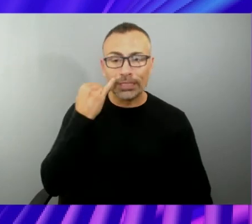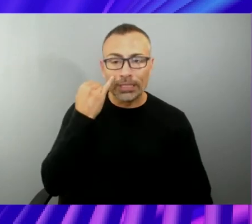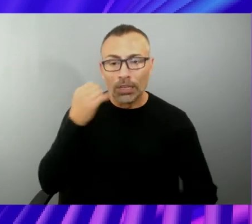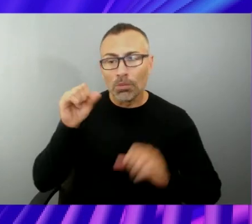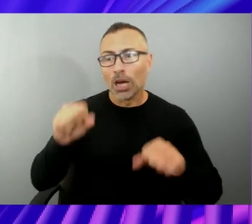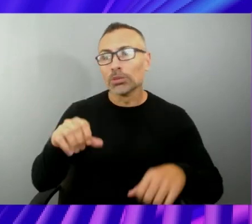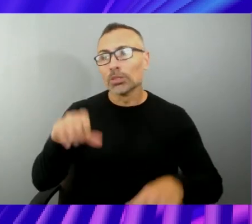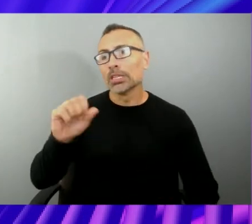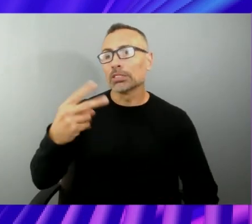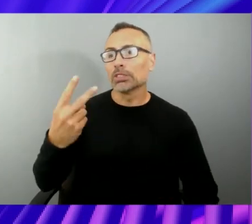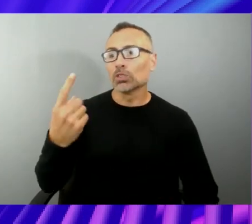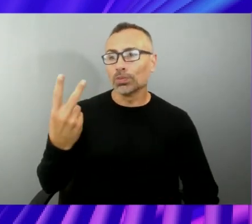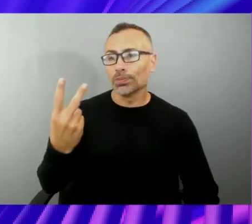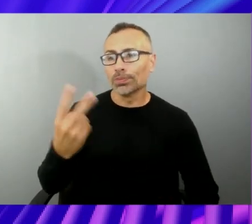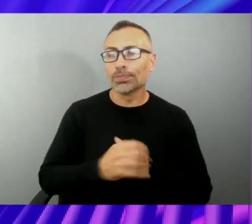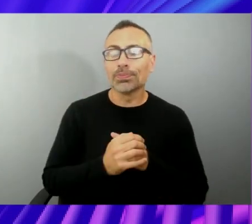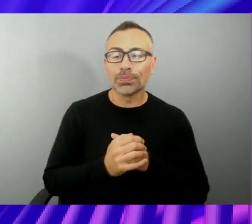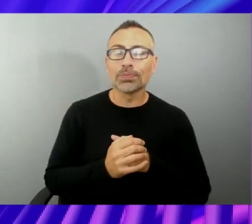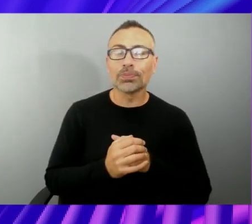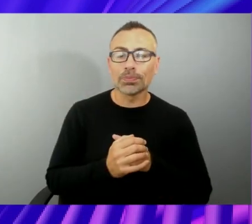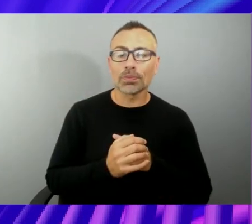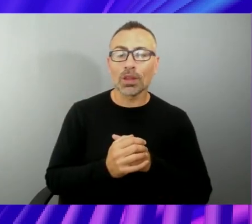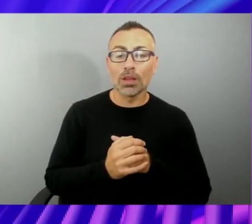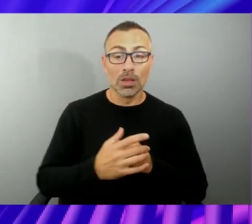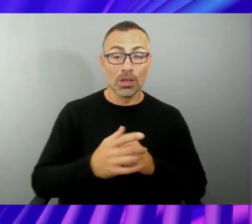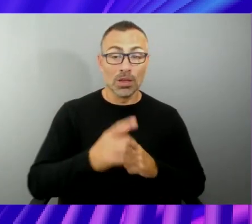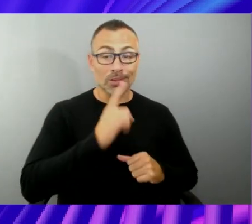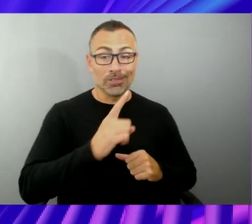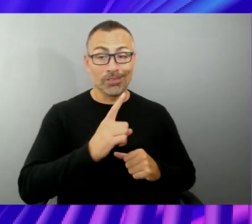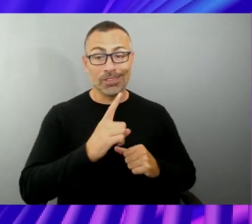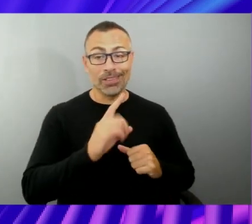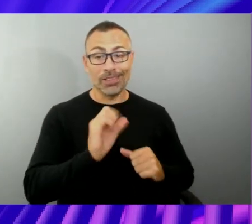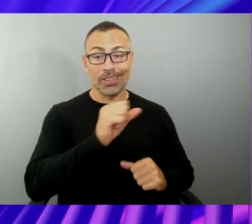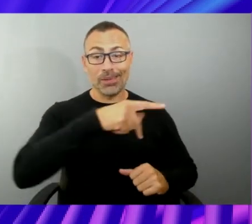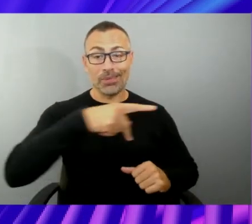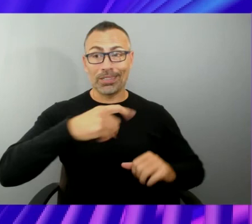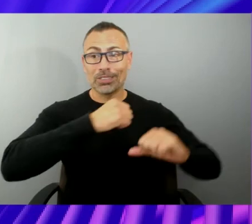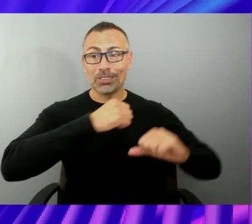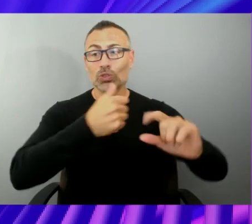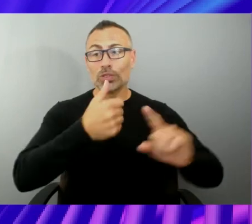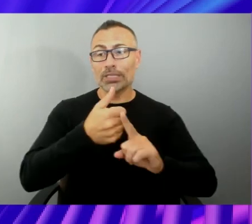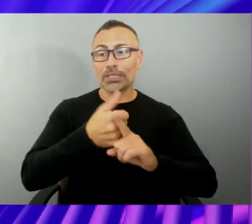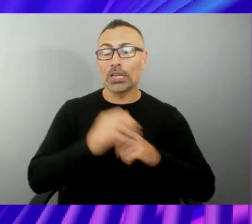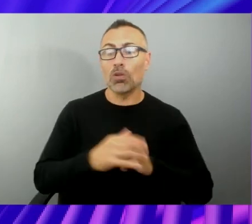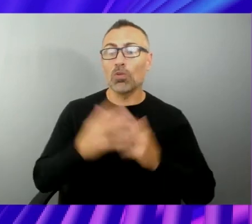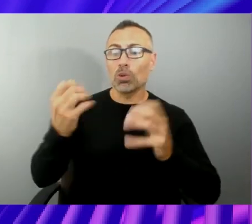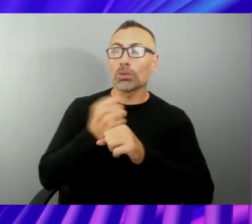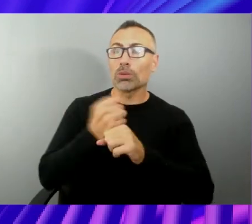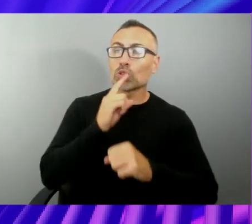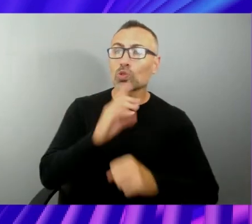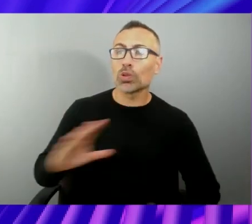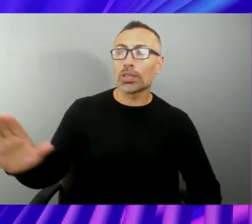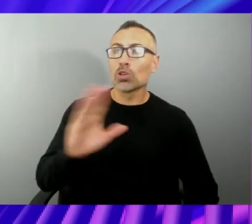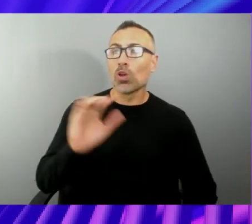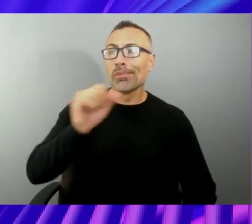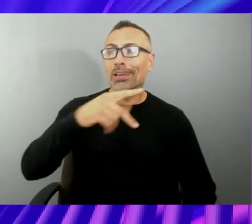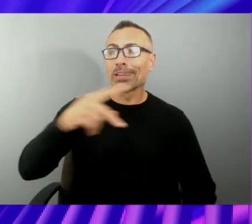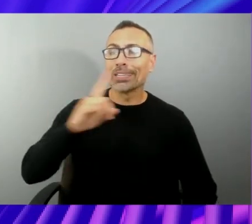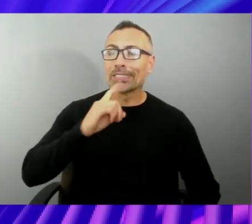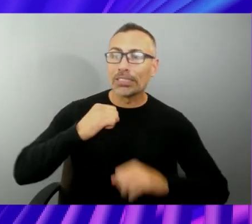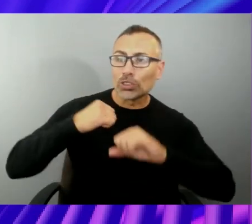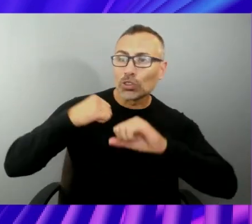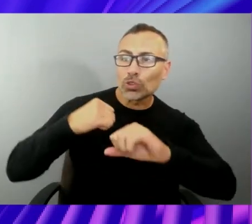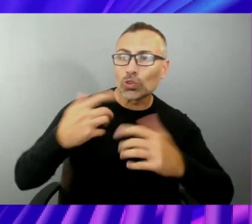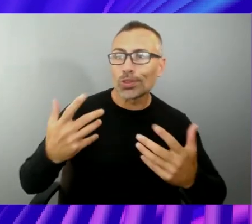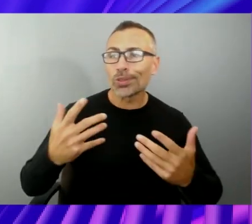really the application security itself. So you want to make sure that your application is secure, that doesn't prevent any type of